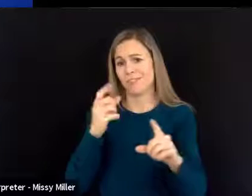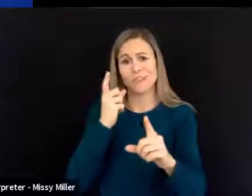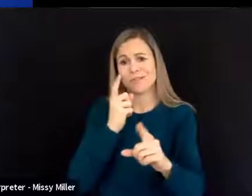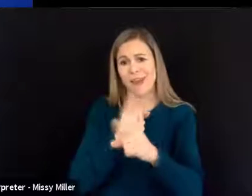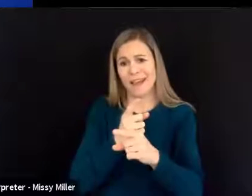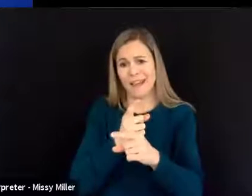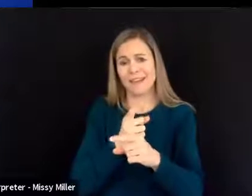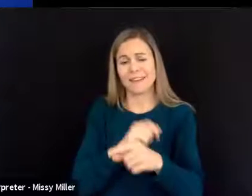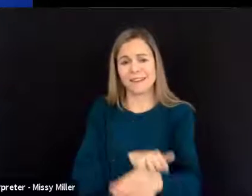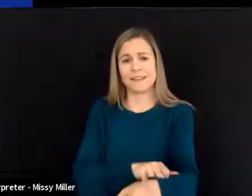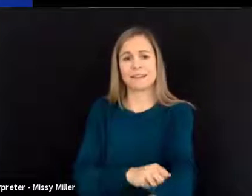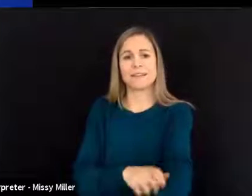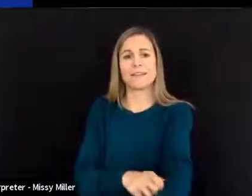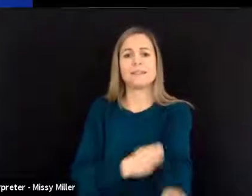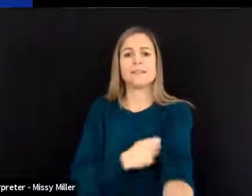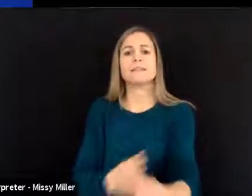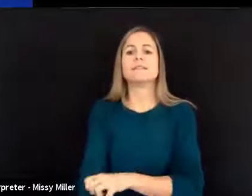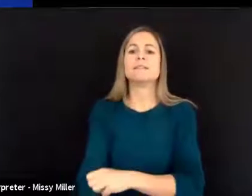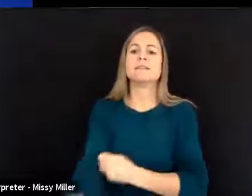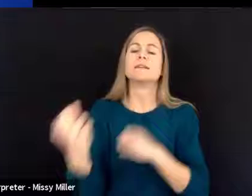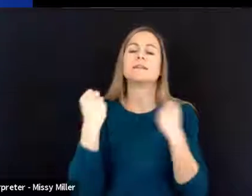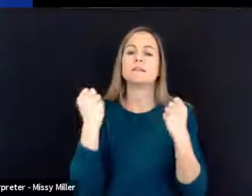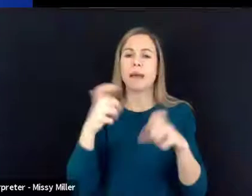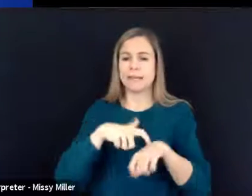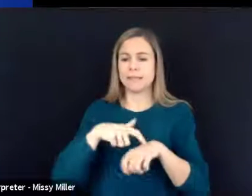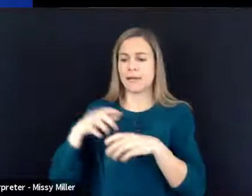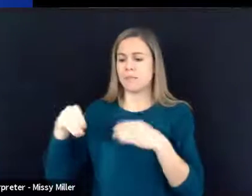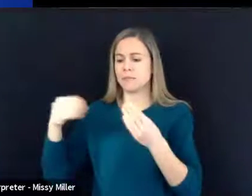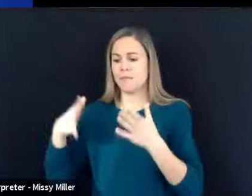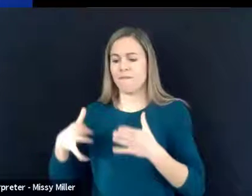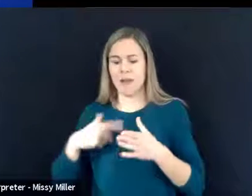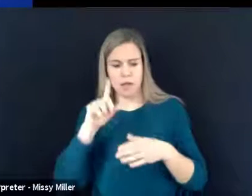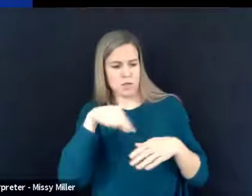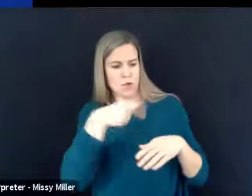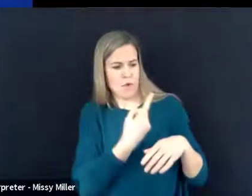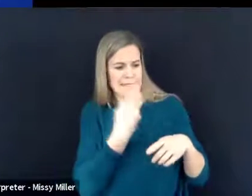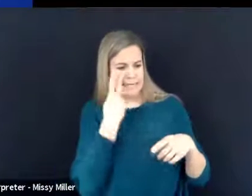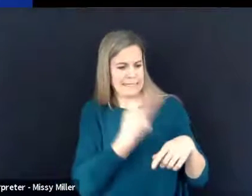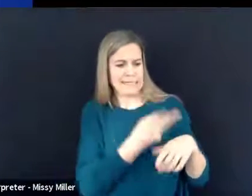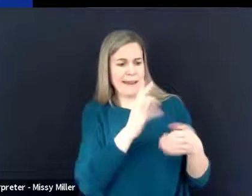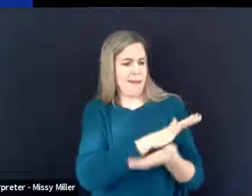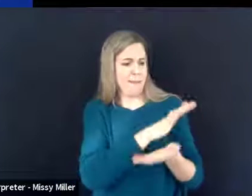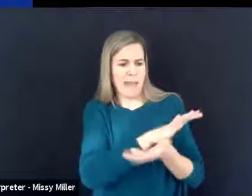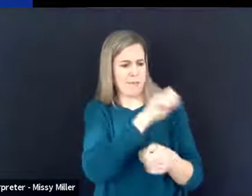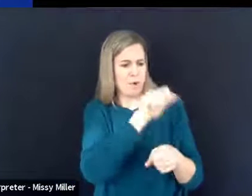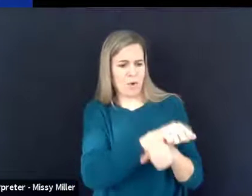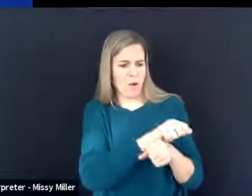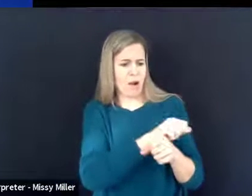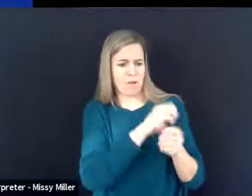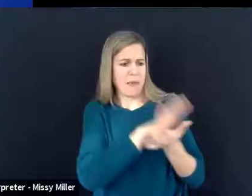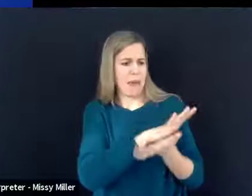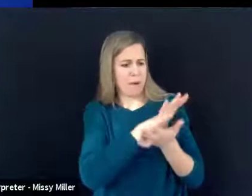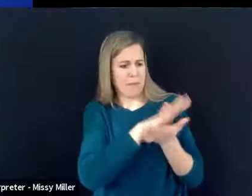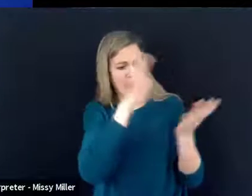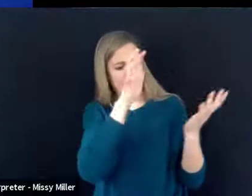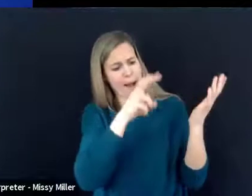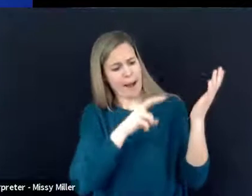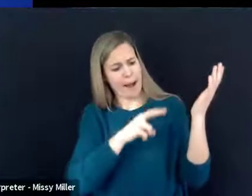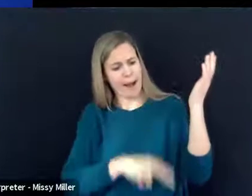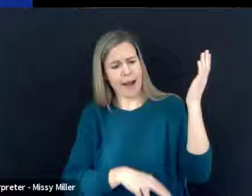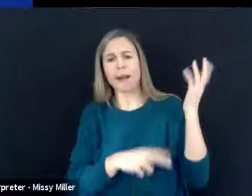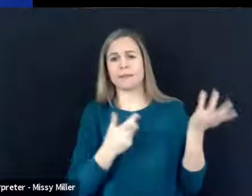too. So many times providers only look at the paperwork and don't realize there's so much to Charge Syndrome.